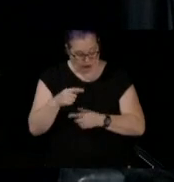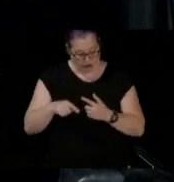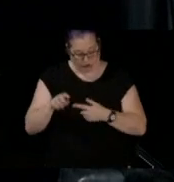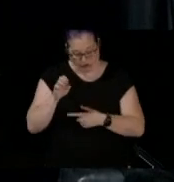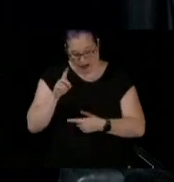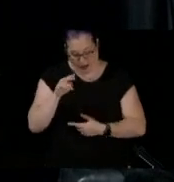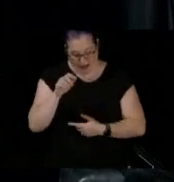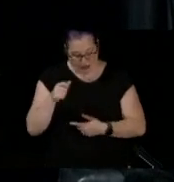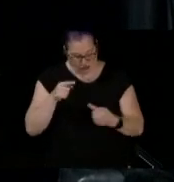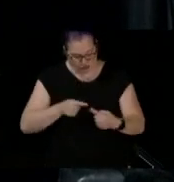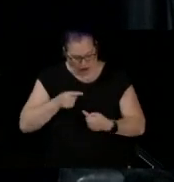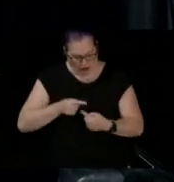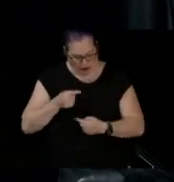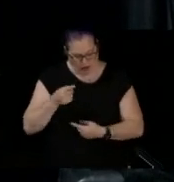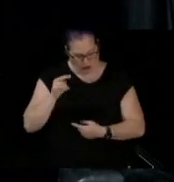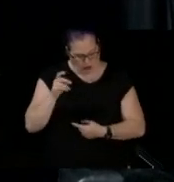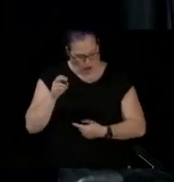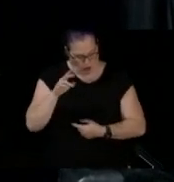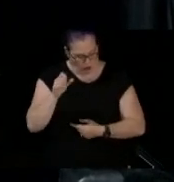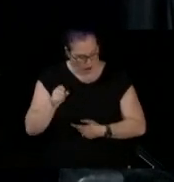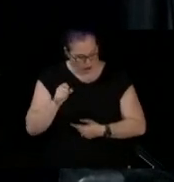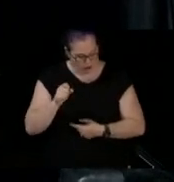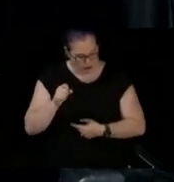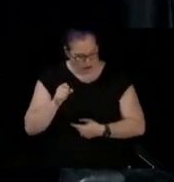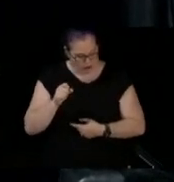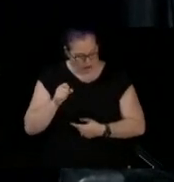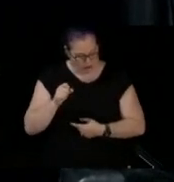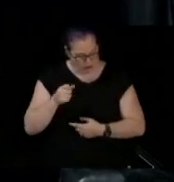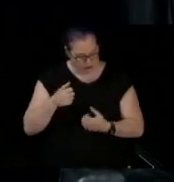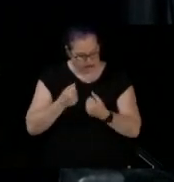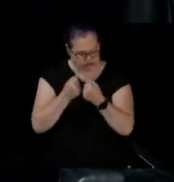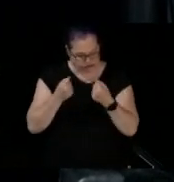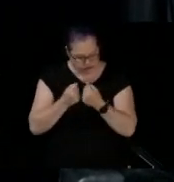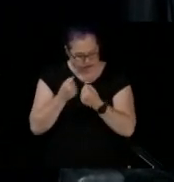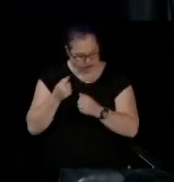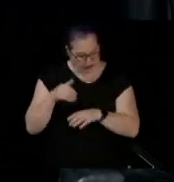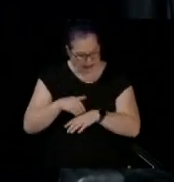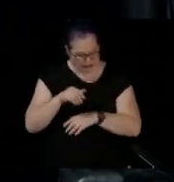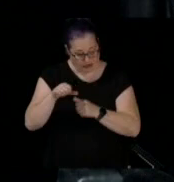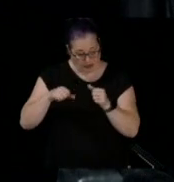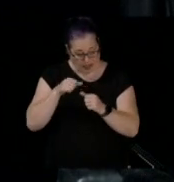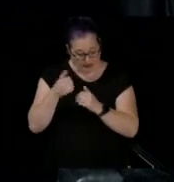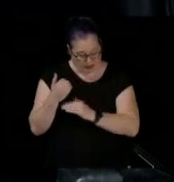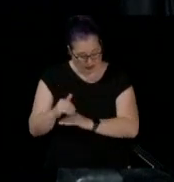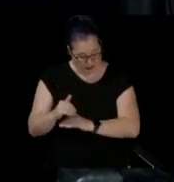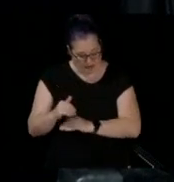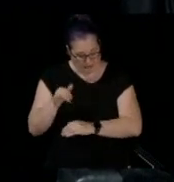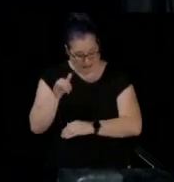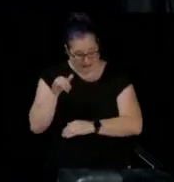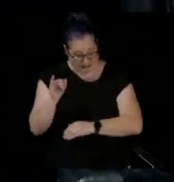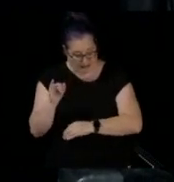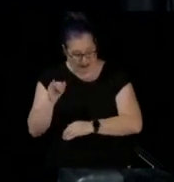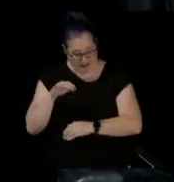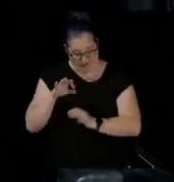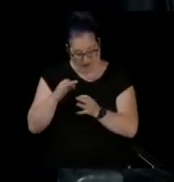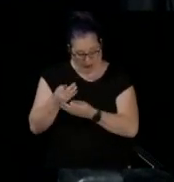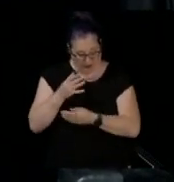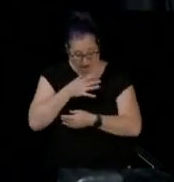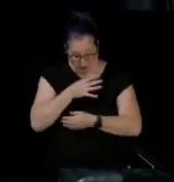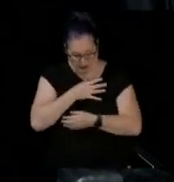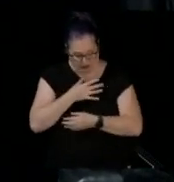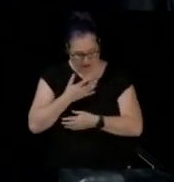the Yi family's farming, and of course, Hamlet's brooding indecision. Through them all, you puzzled over their mystery and dreamt